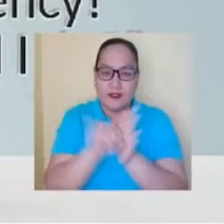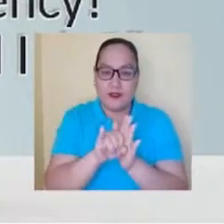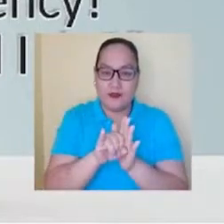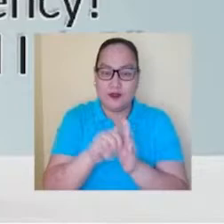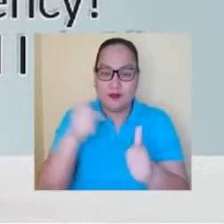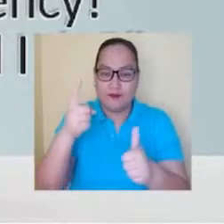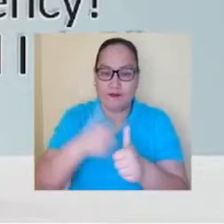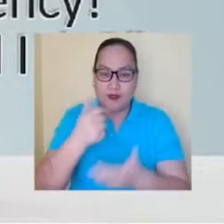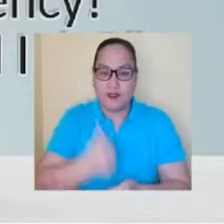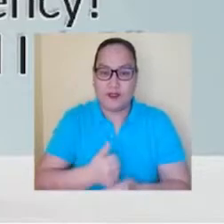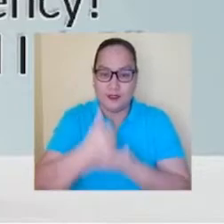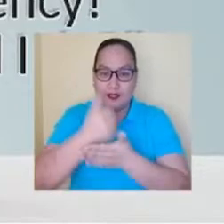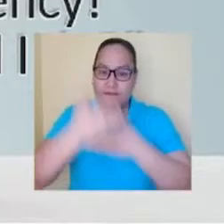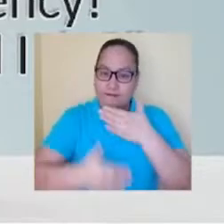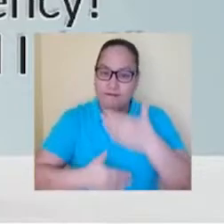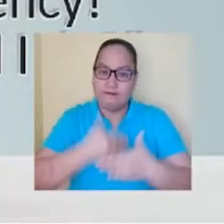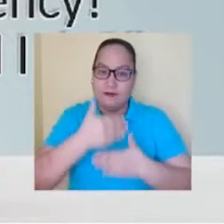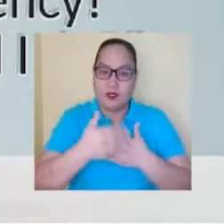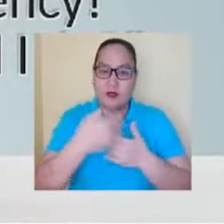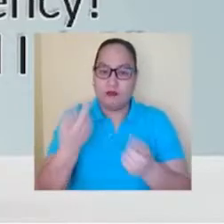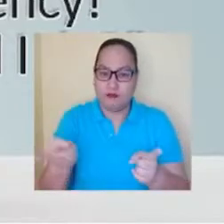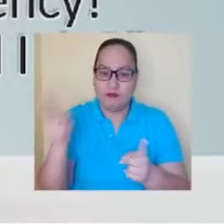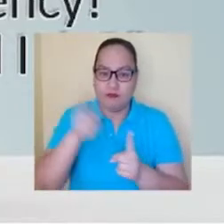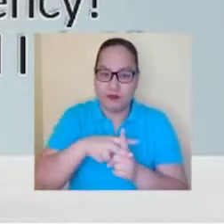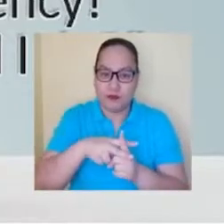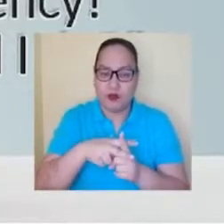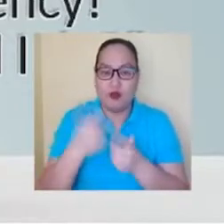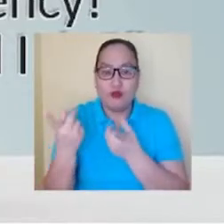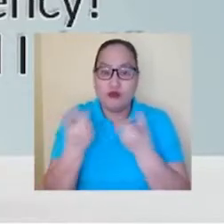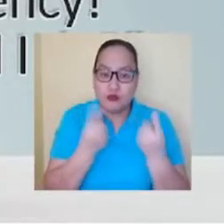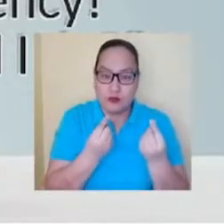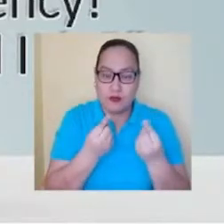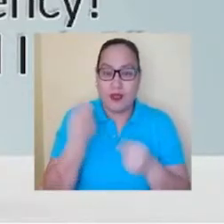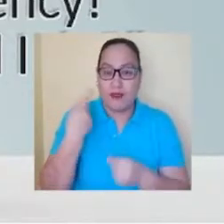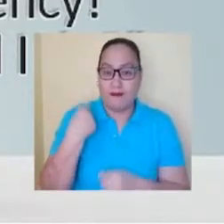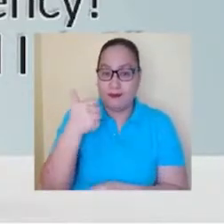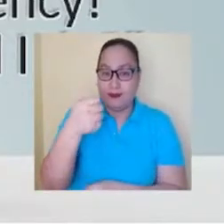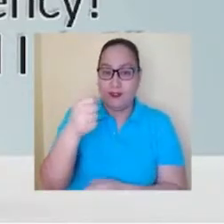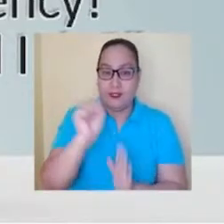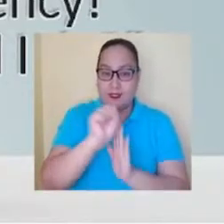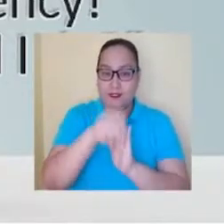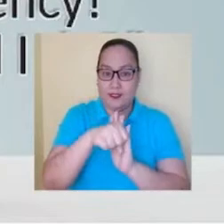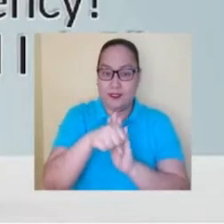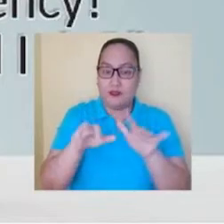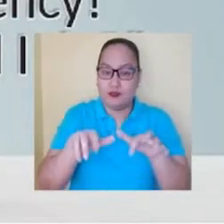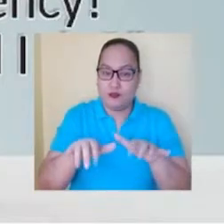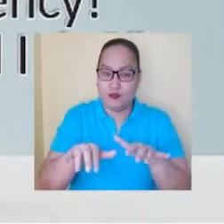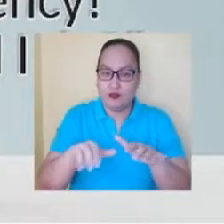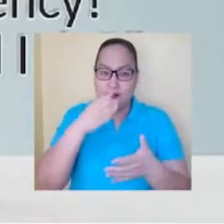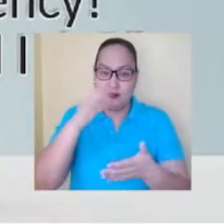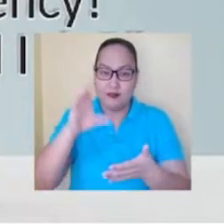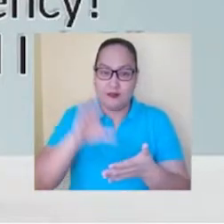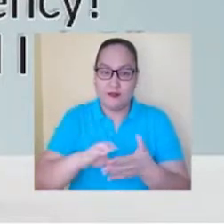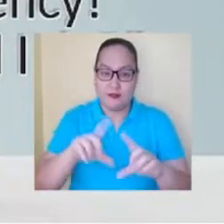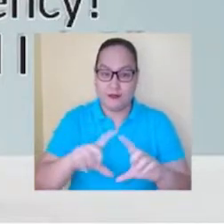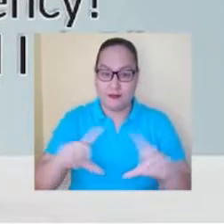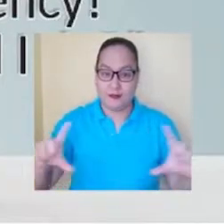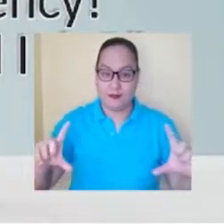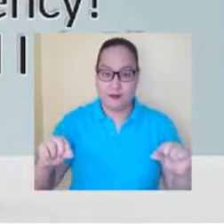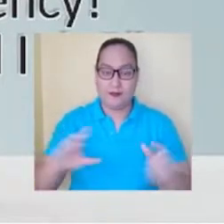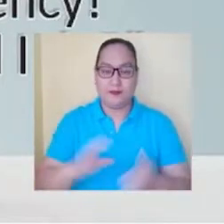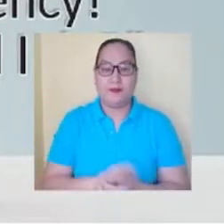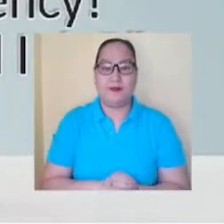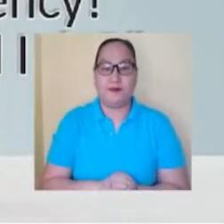aid procedures that should be applied. You will be given 10 seconds to type your answers in the comment box